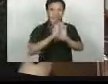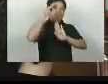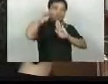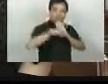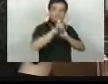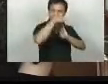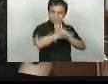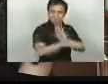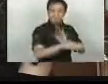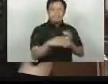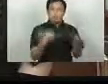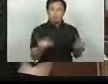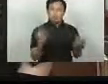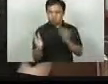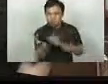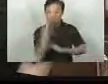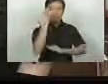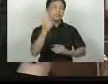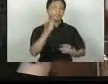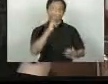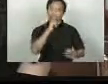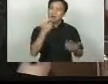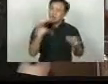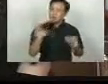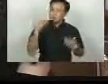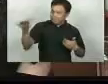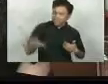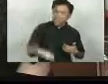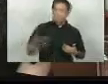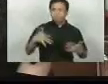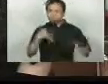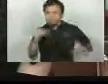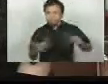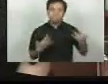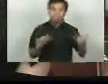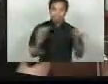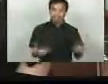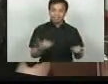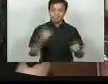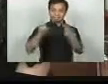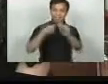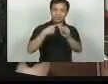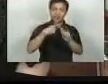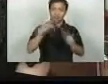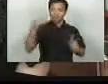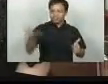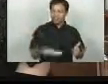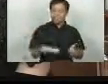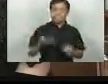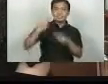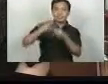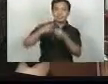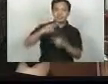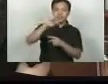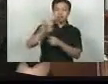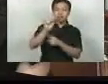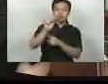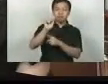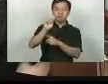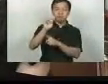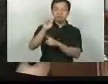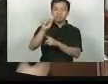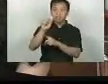we have a lot of exciting guests, and our first guest today is Miss Jean